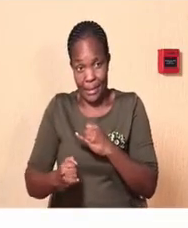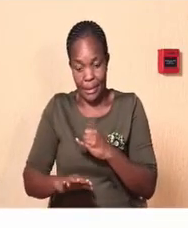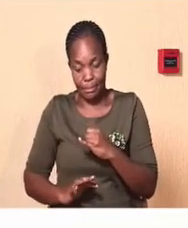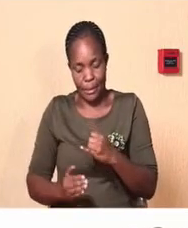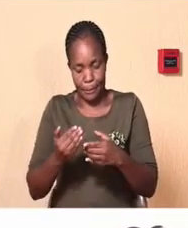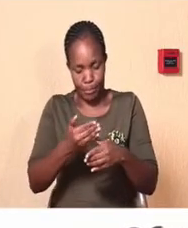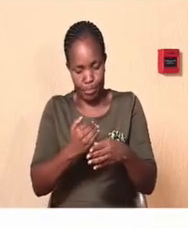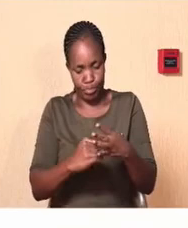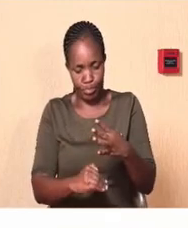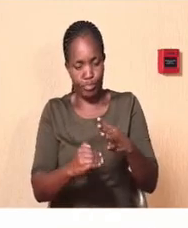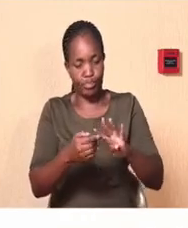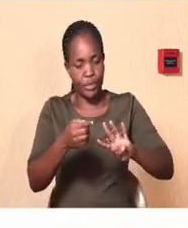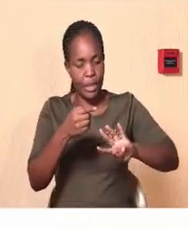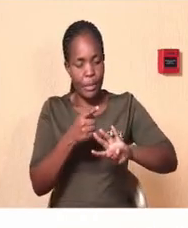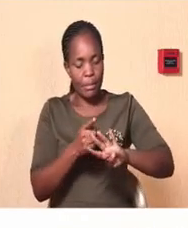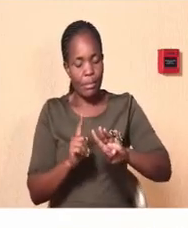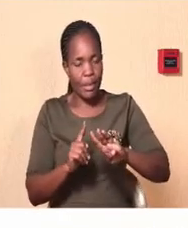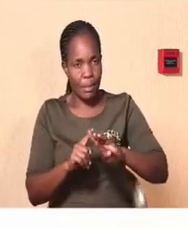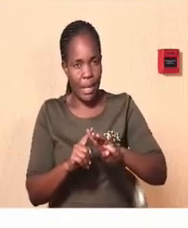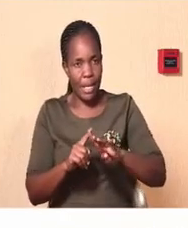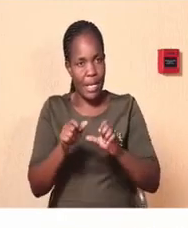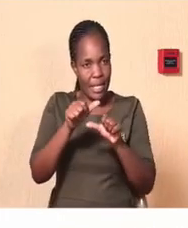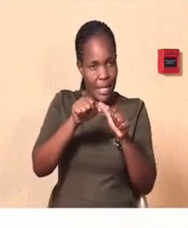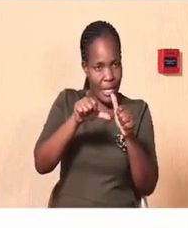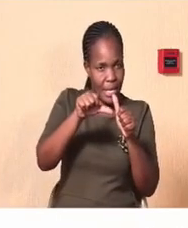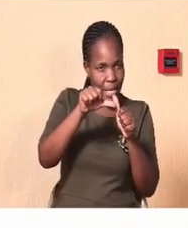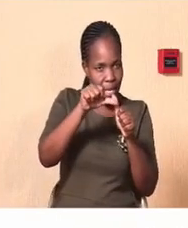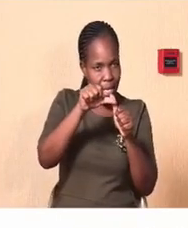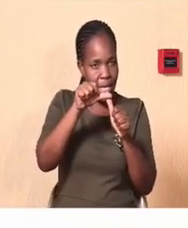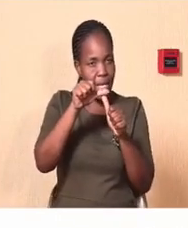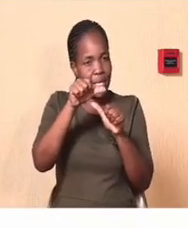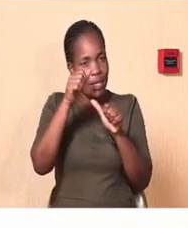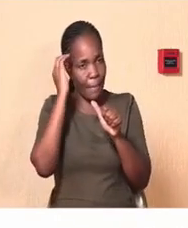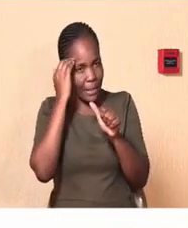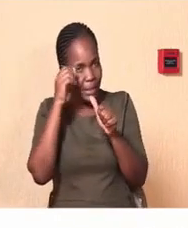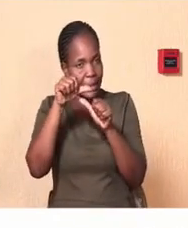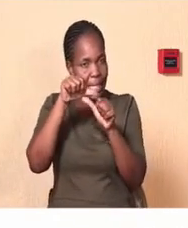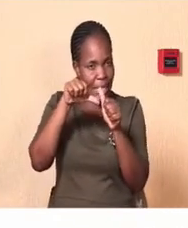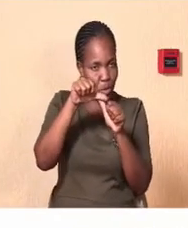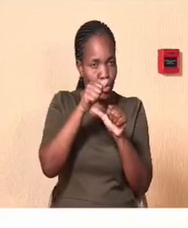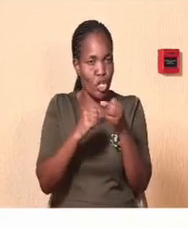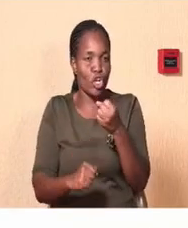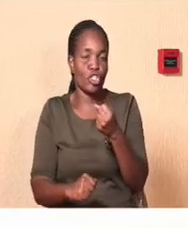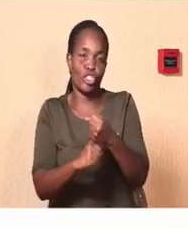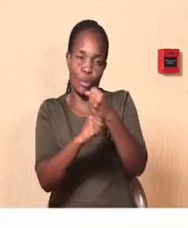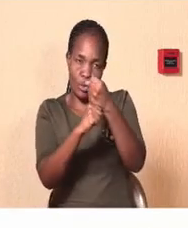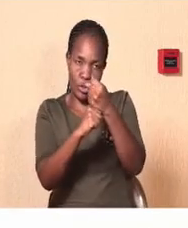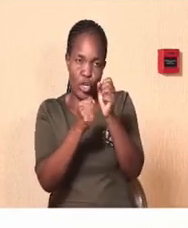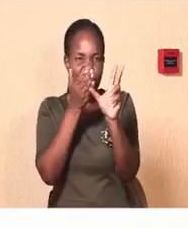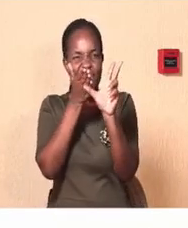the psychosocial support, if I got the question right, to our health